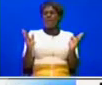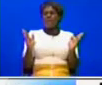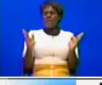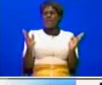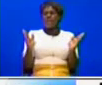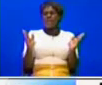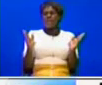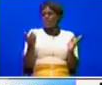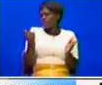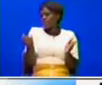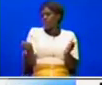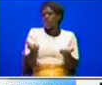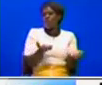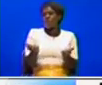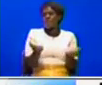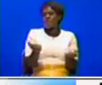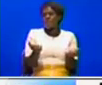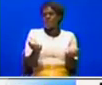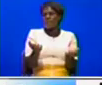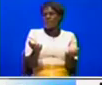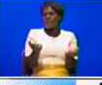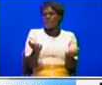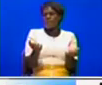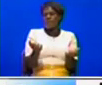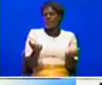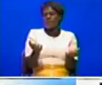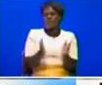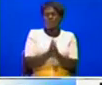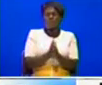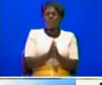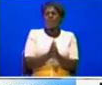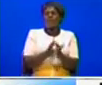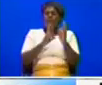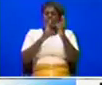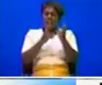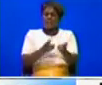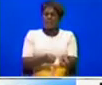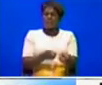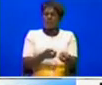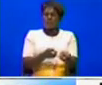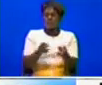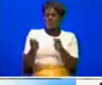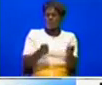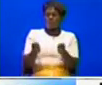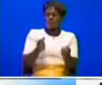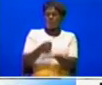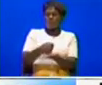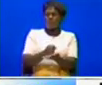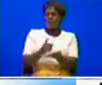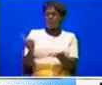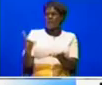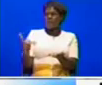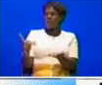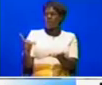maskini. Mr. Sonko, according to low income earner. According to a report by the Controller of Budget, Nairobi